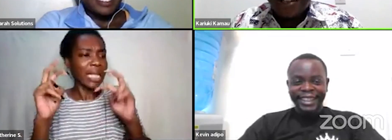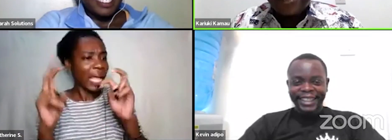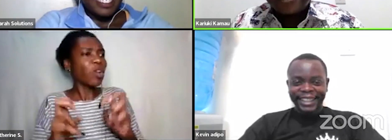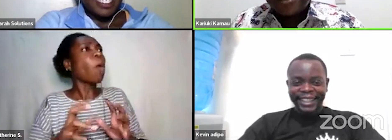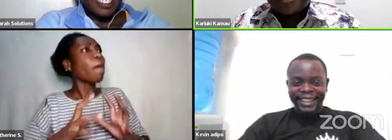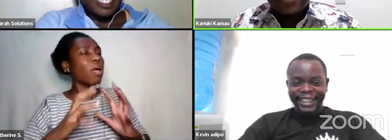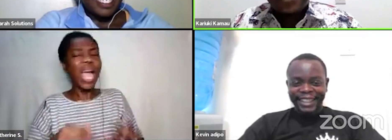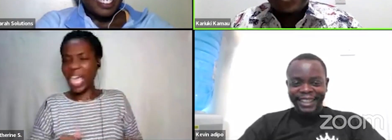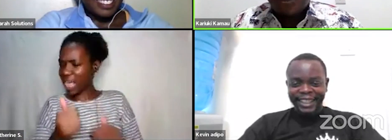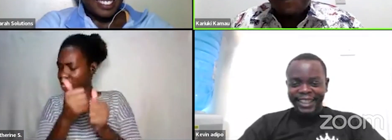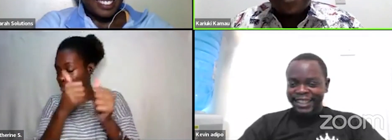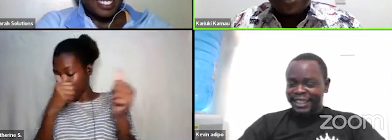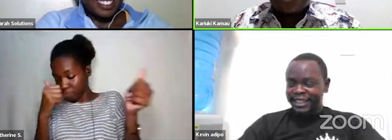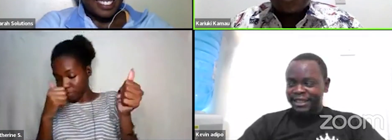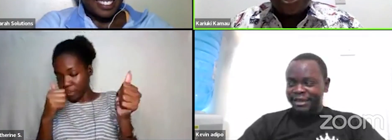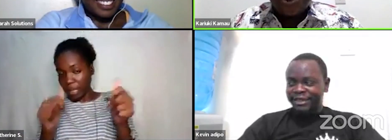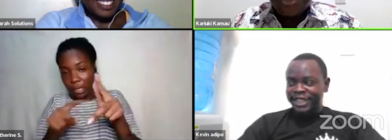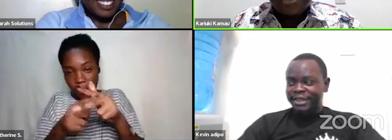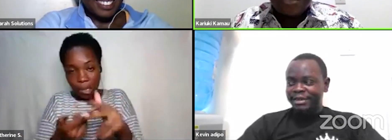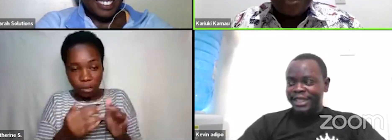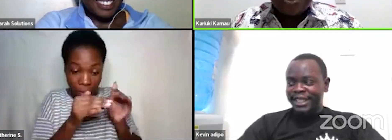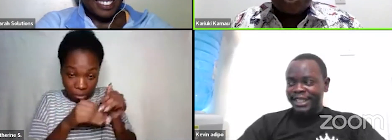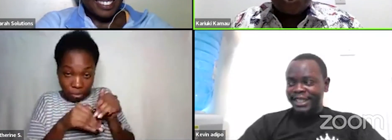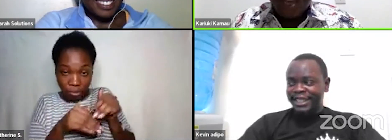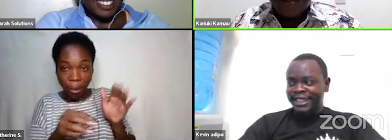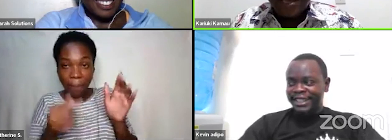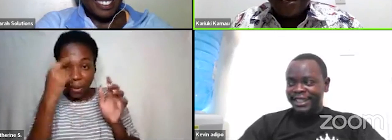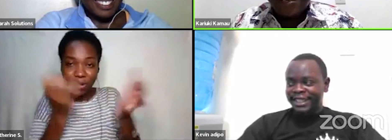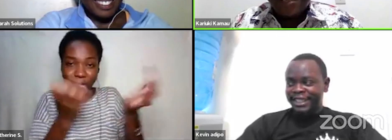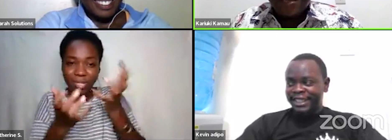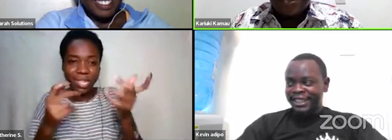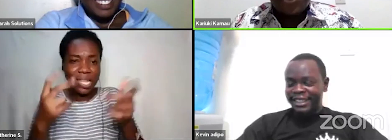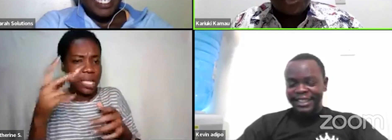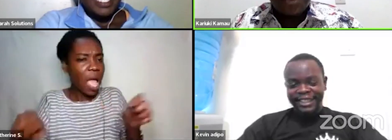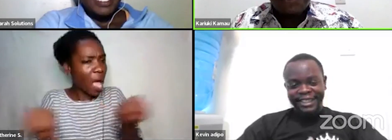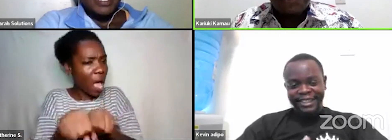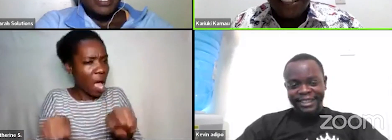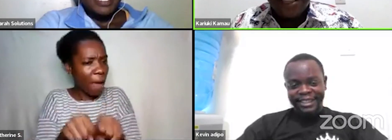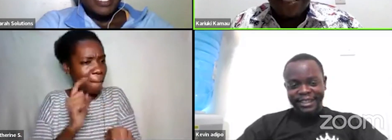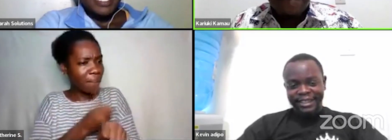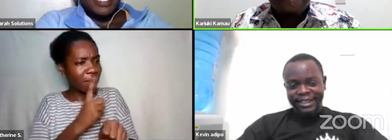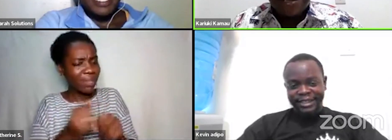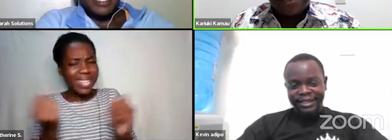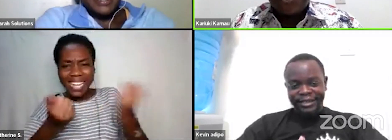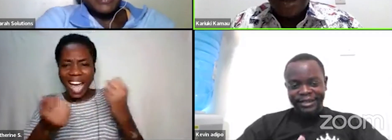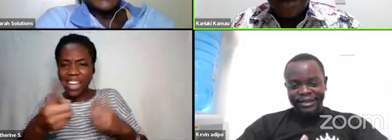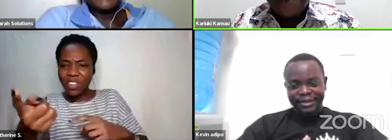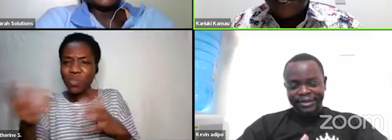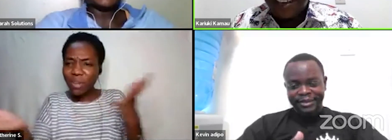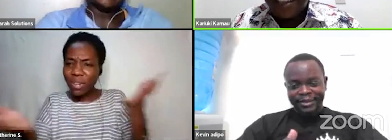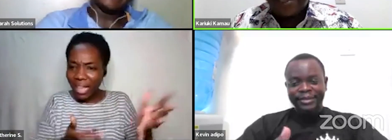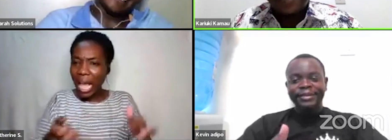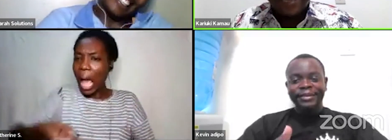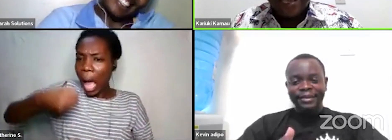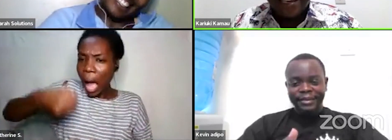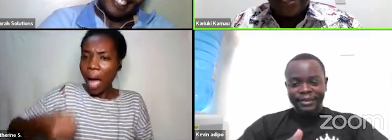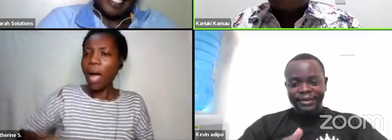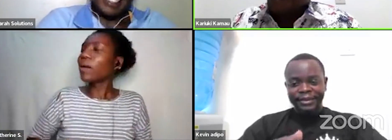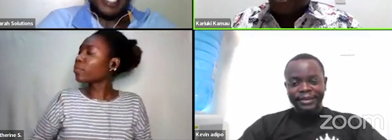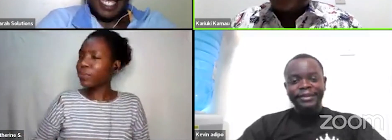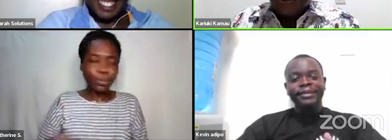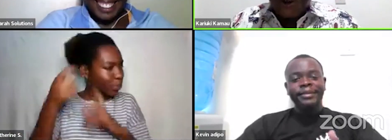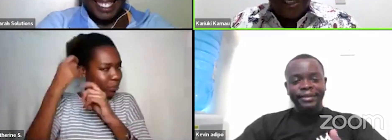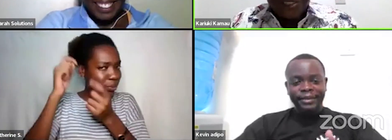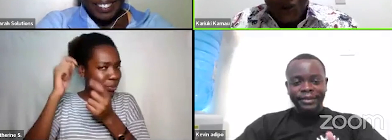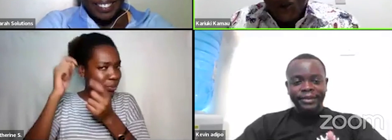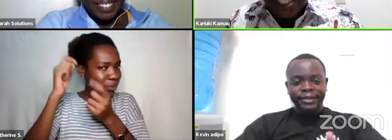you. They start sizing your business with you. They check the shoe you are wearing, the car you came with, the bag you have, your hairstyle.